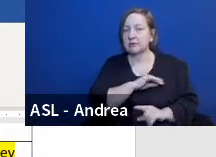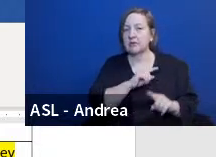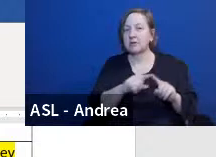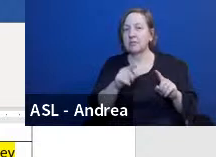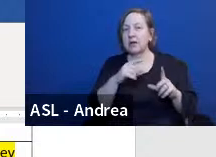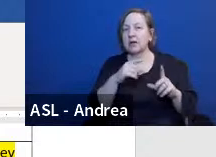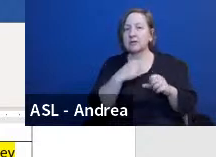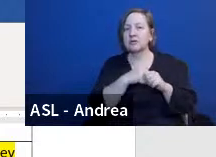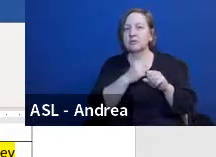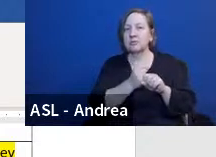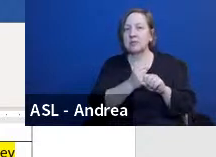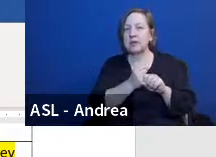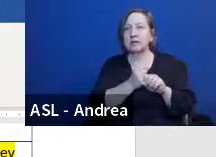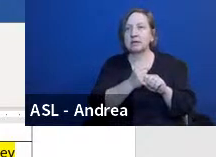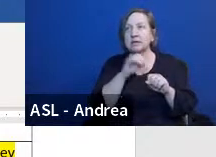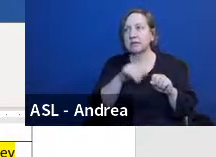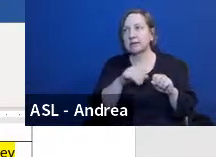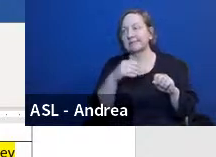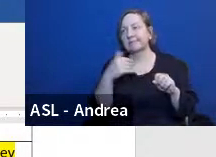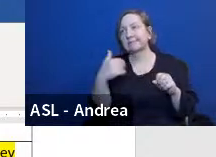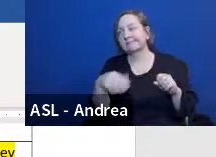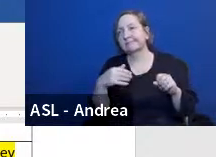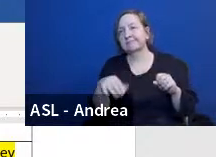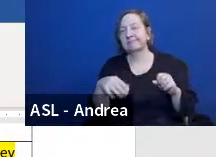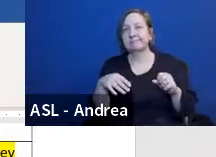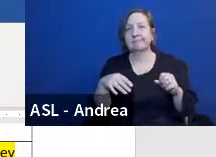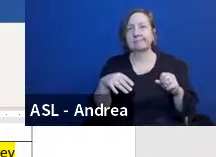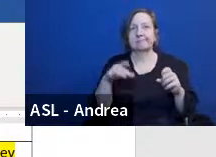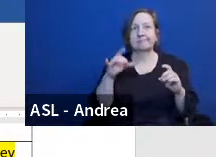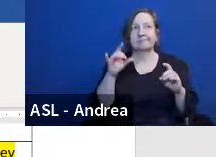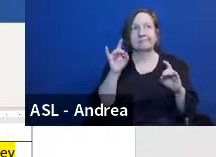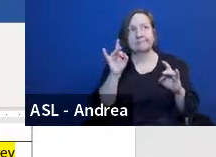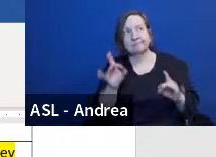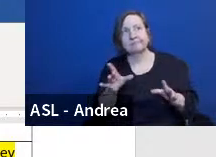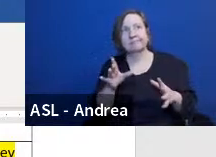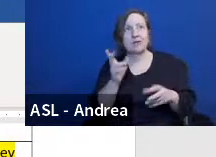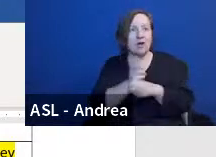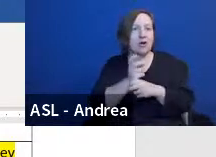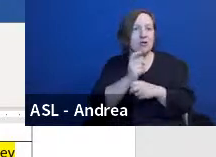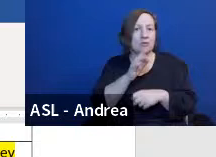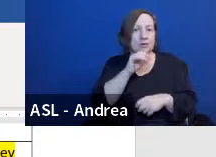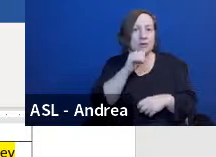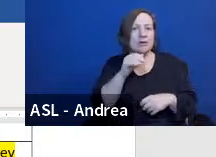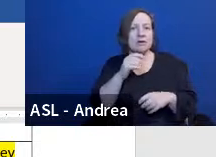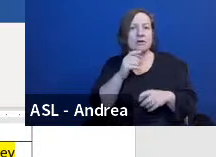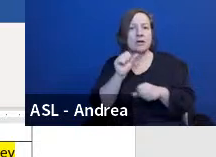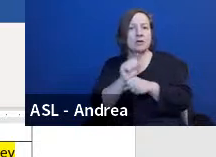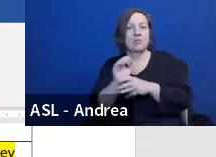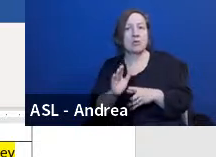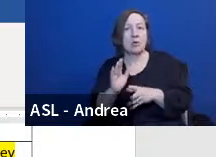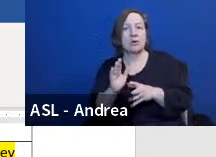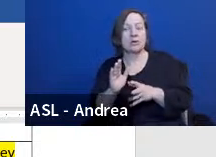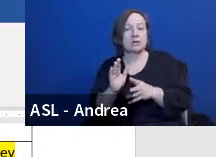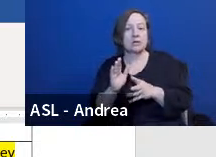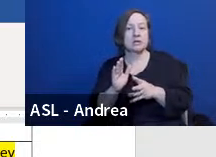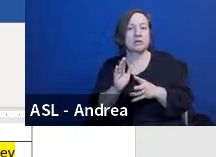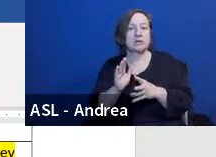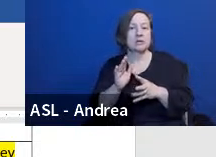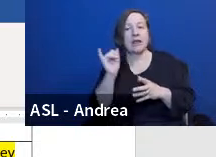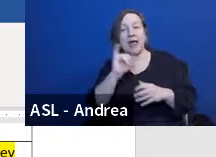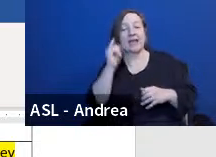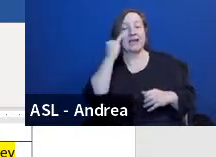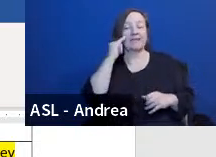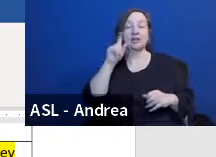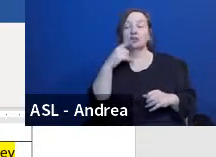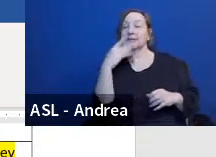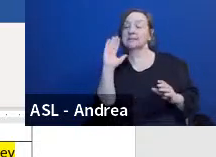making it onerous or not, I think from an employee perspective, one of the things that's really going to matter is whether this survey